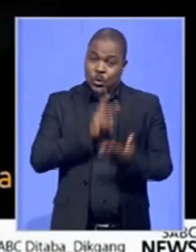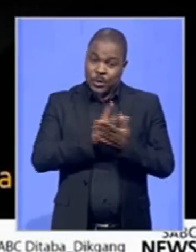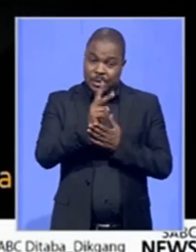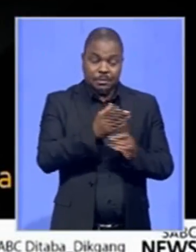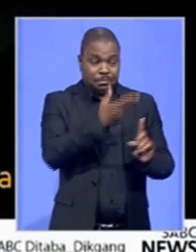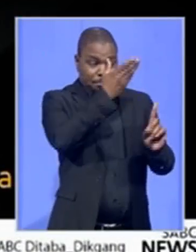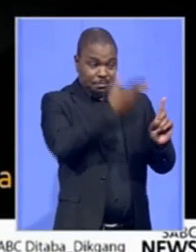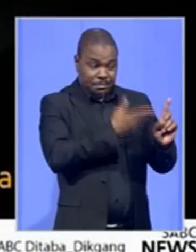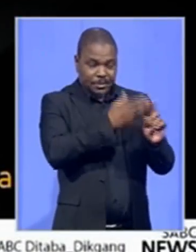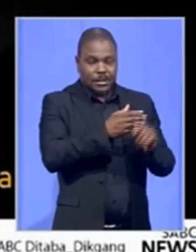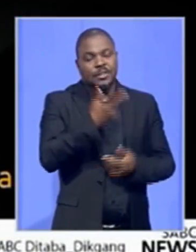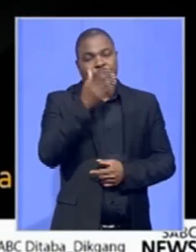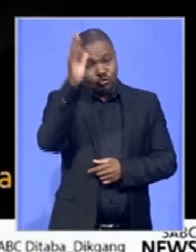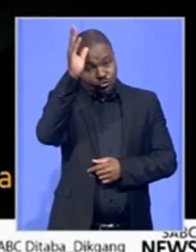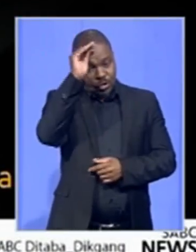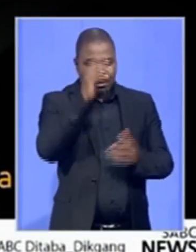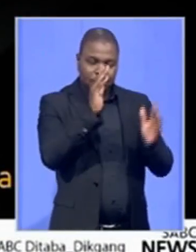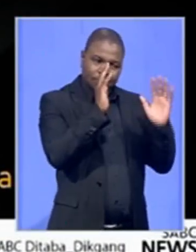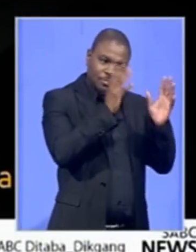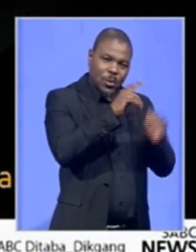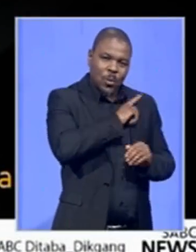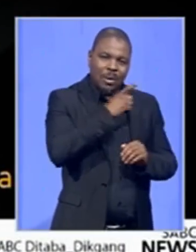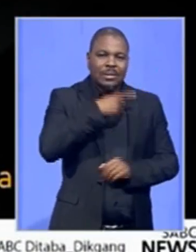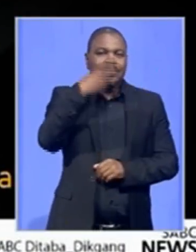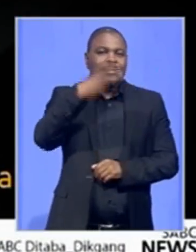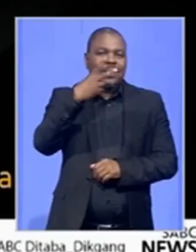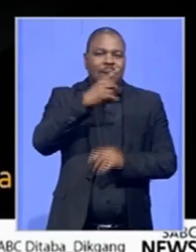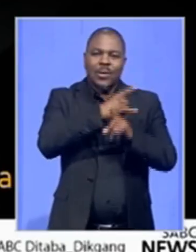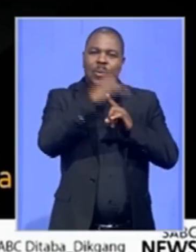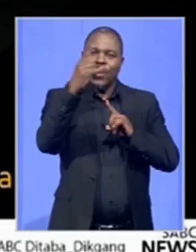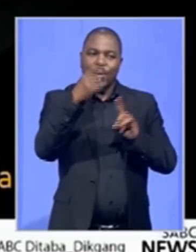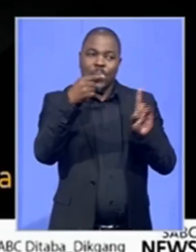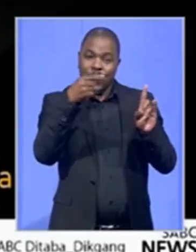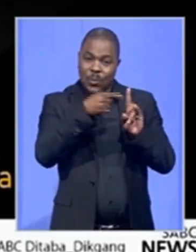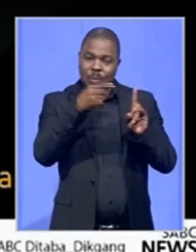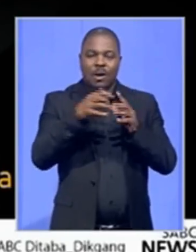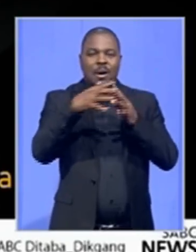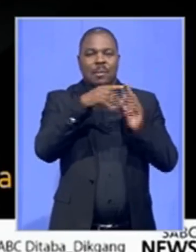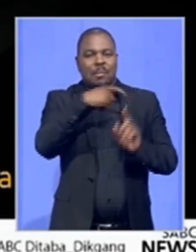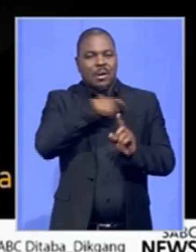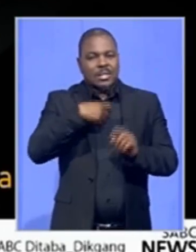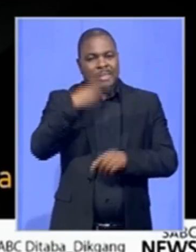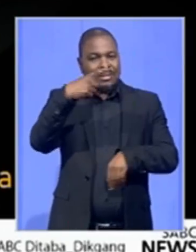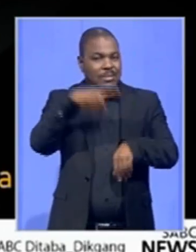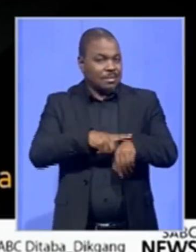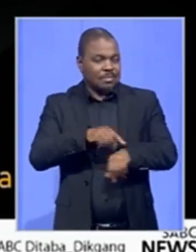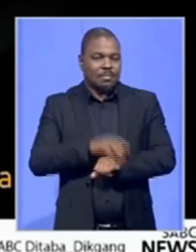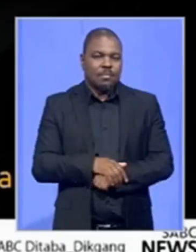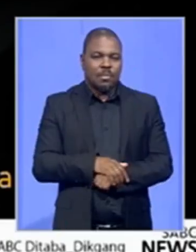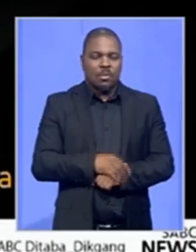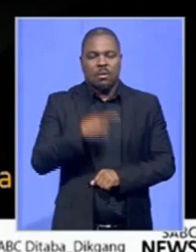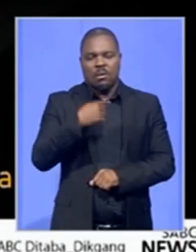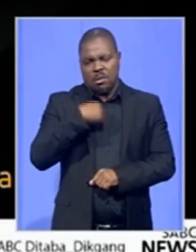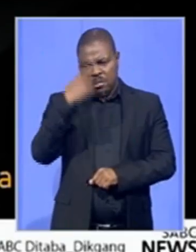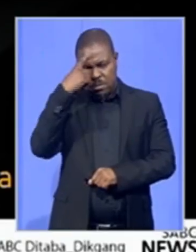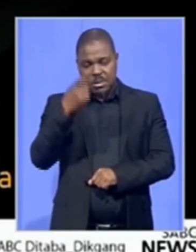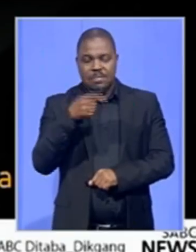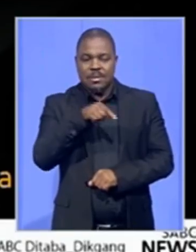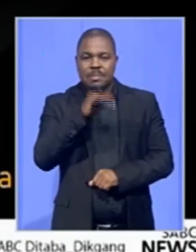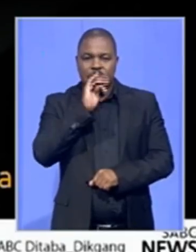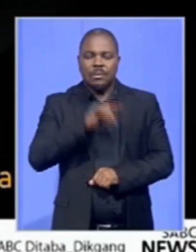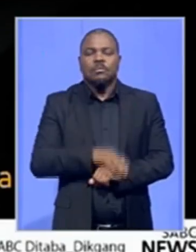ele mona a kgethilwe kgetlo la bobedi gore e be mopresidente wa Amerika. Ke nagana sena ke sona sesupo sa